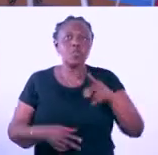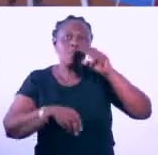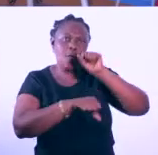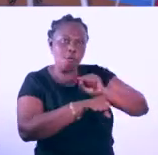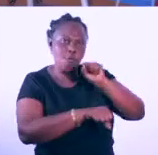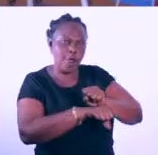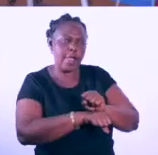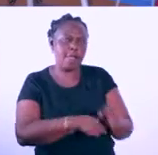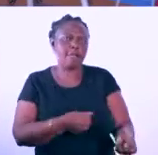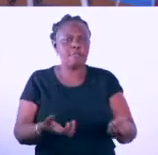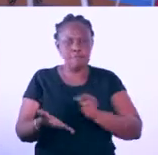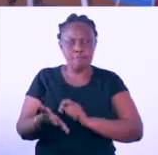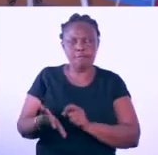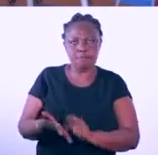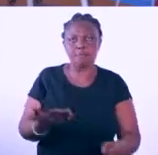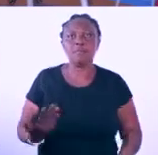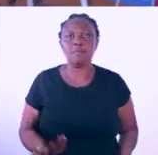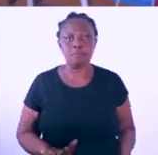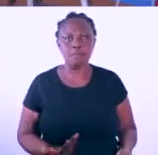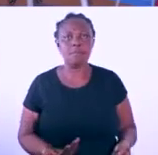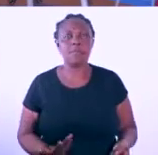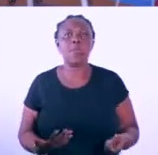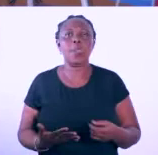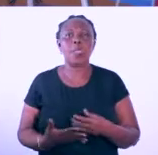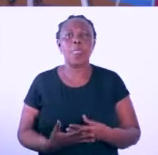them for me. Okay, any two of them.